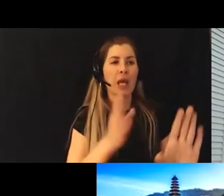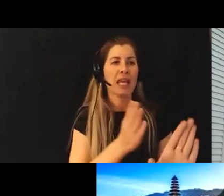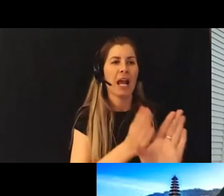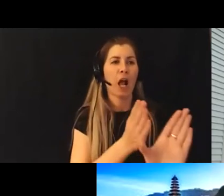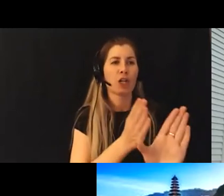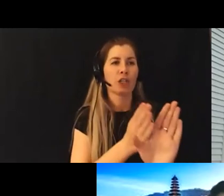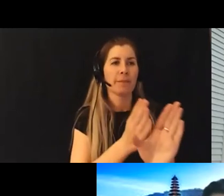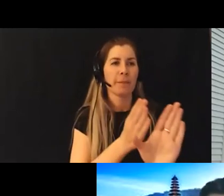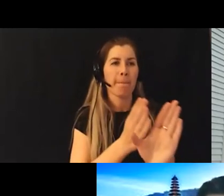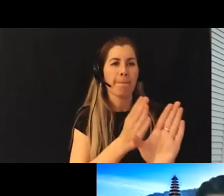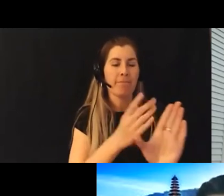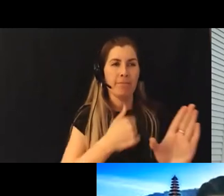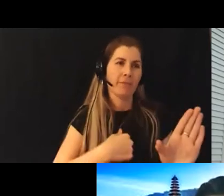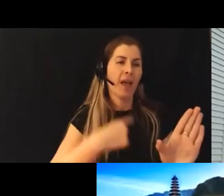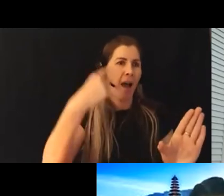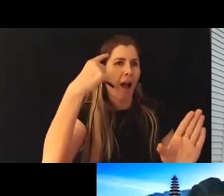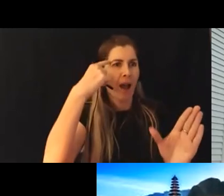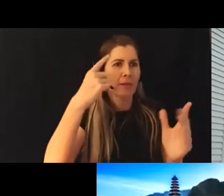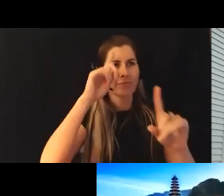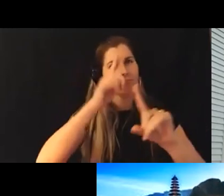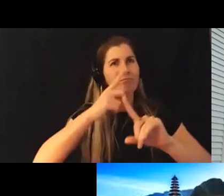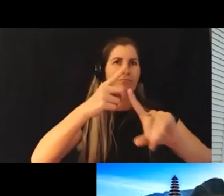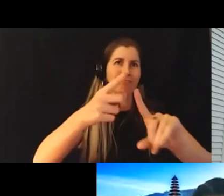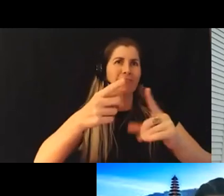I was going to open